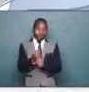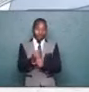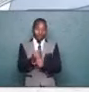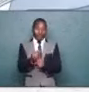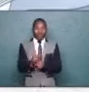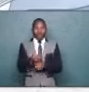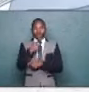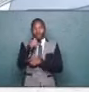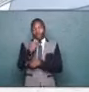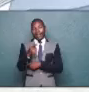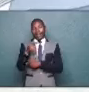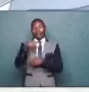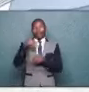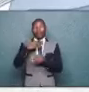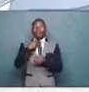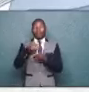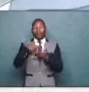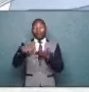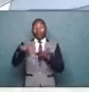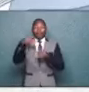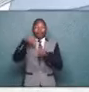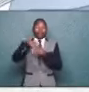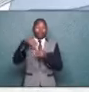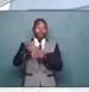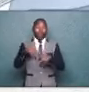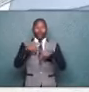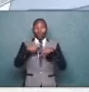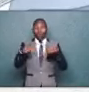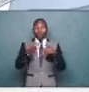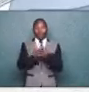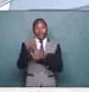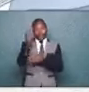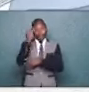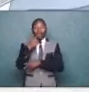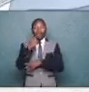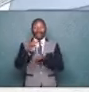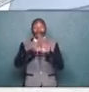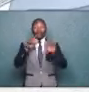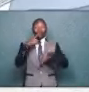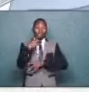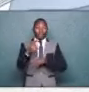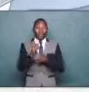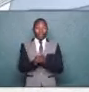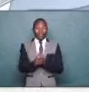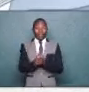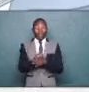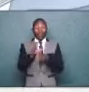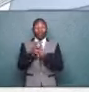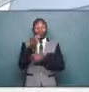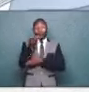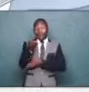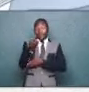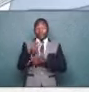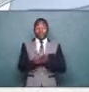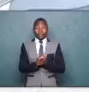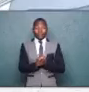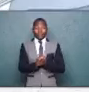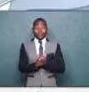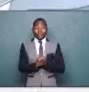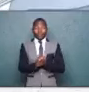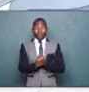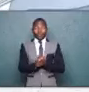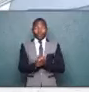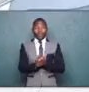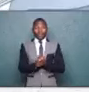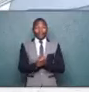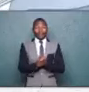voter registration. However, it should be stated clearly that the National Registration Bureau teams will